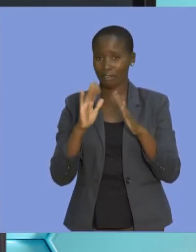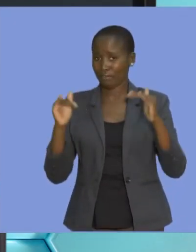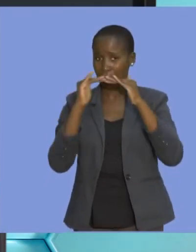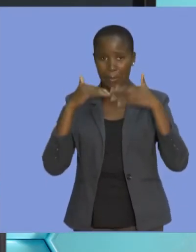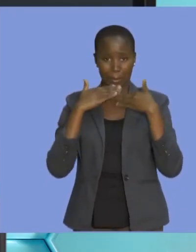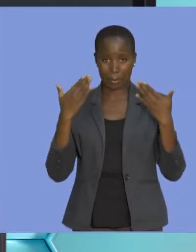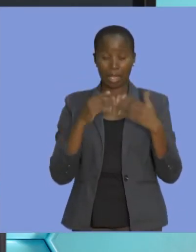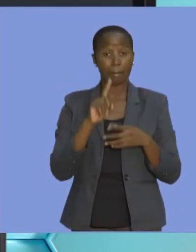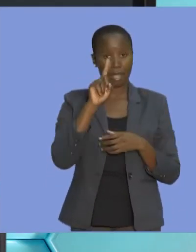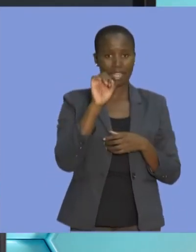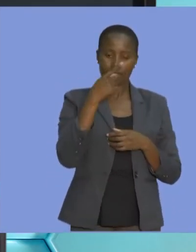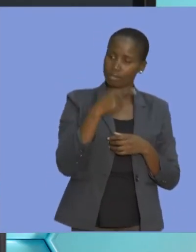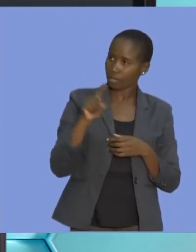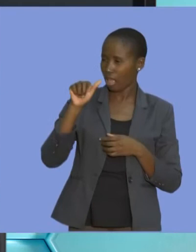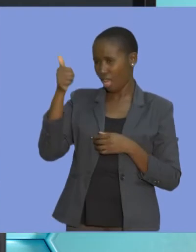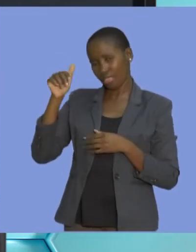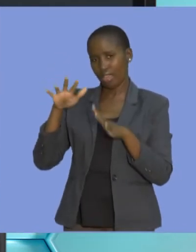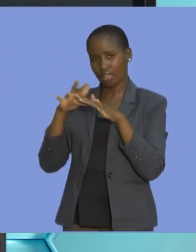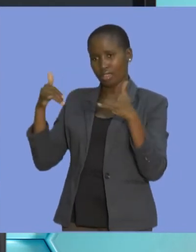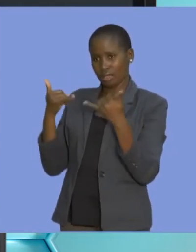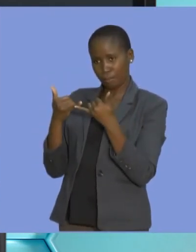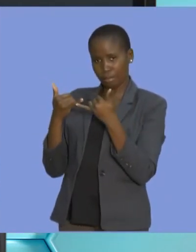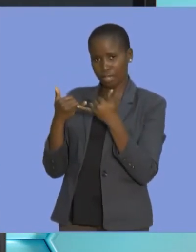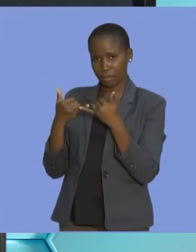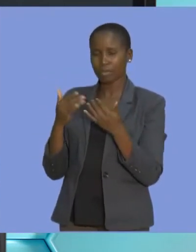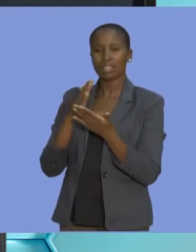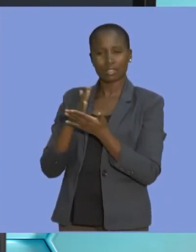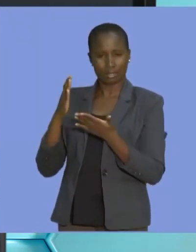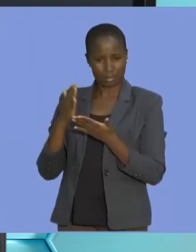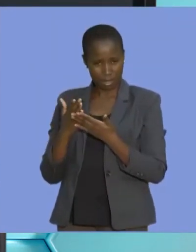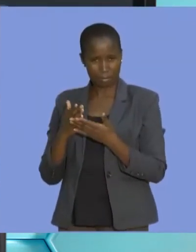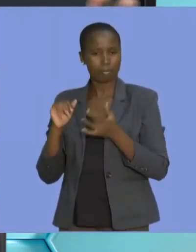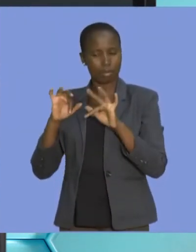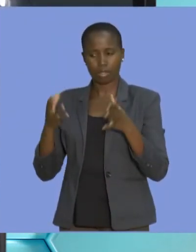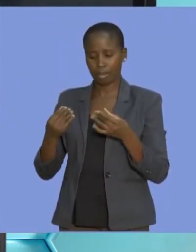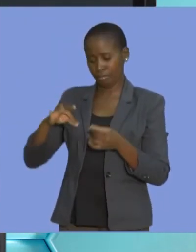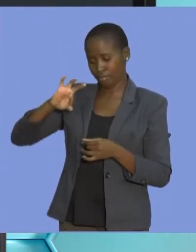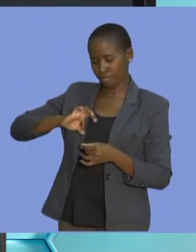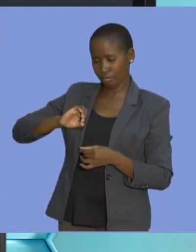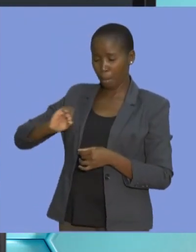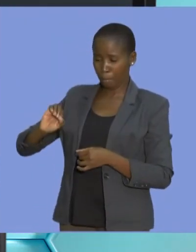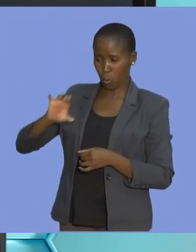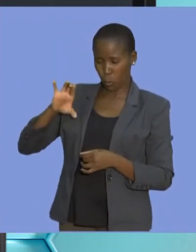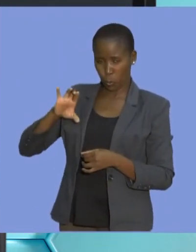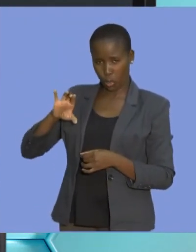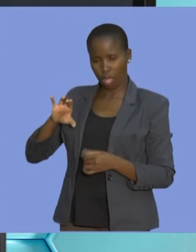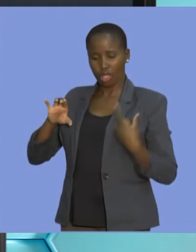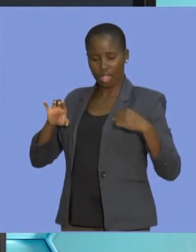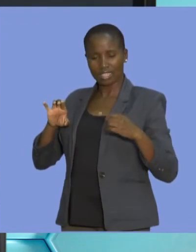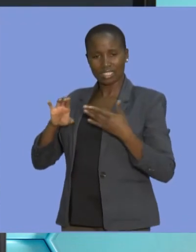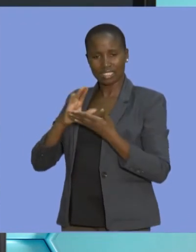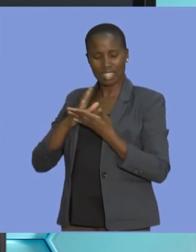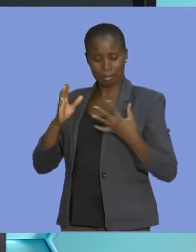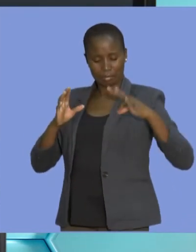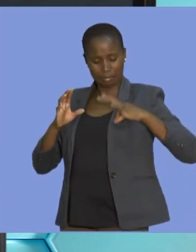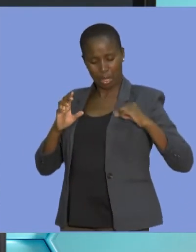to another company, I go to the guy who's paid more money, minus the lowest, and the difference